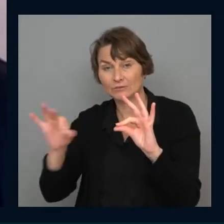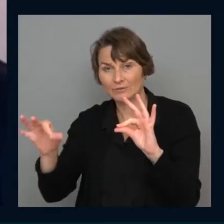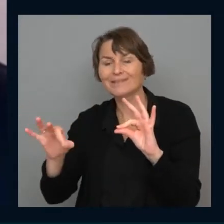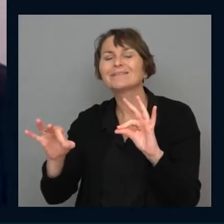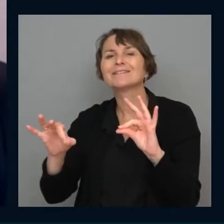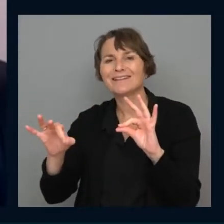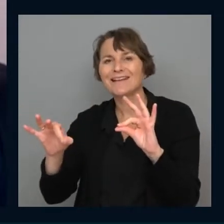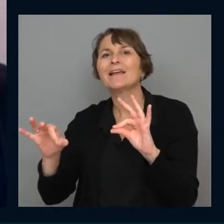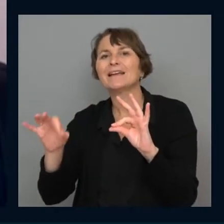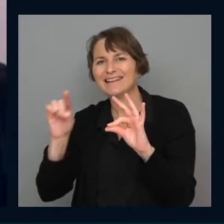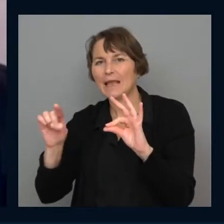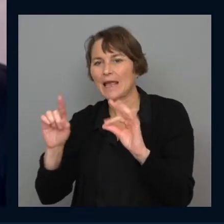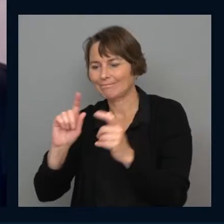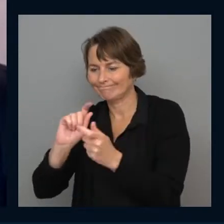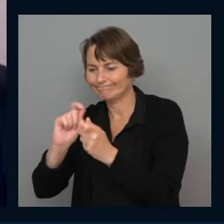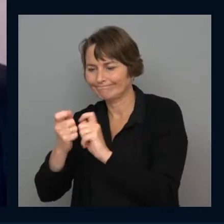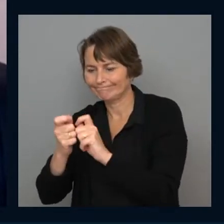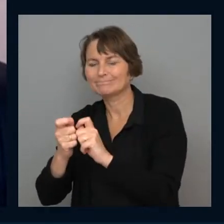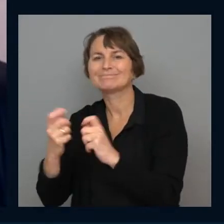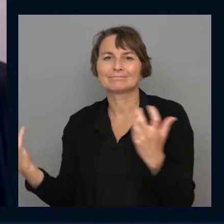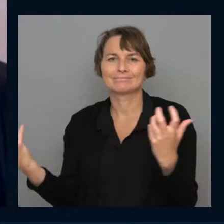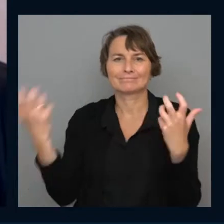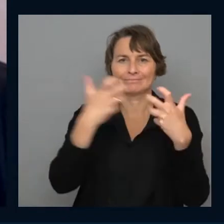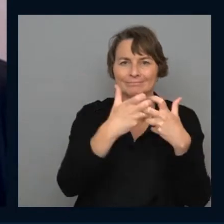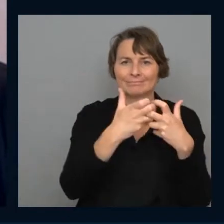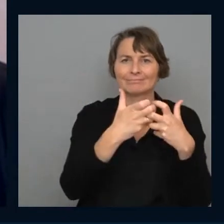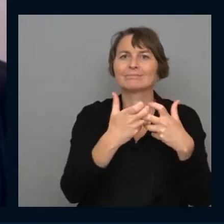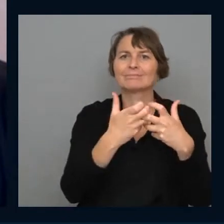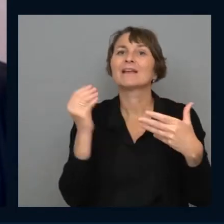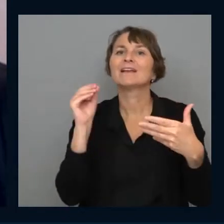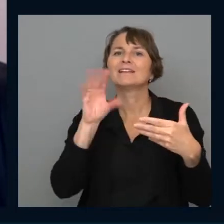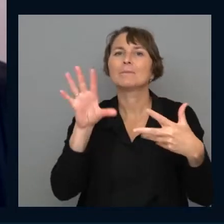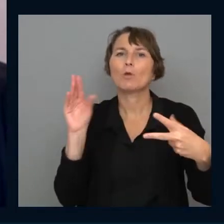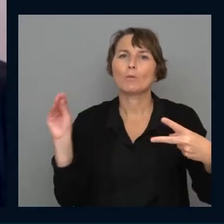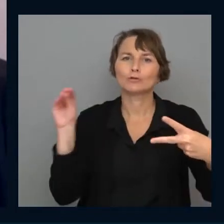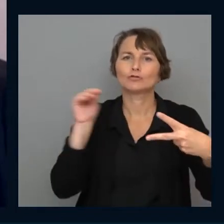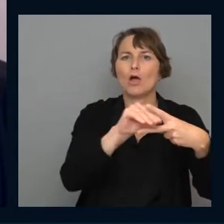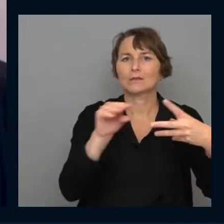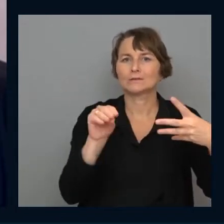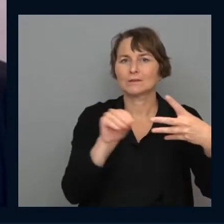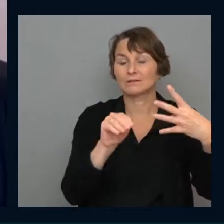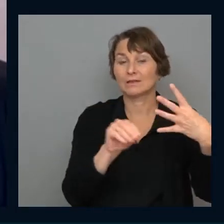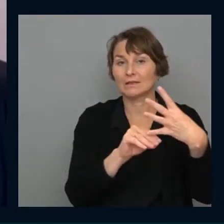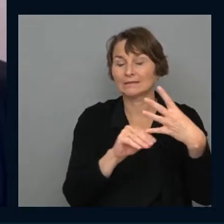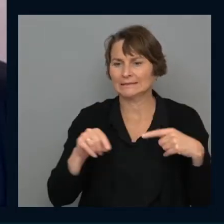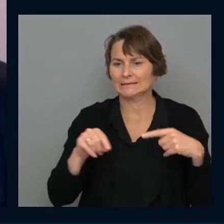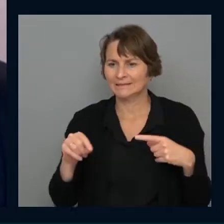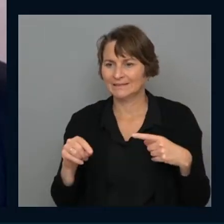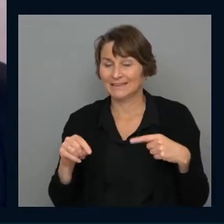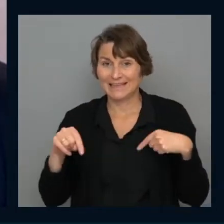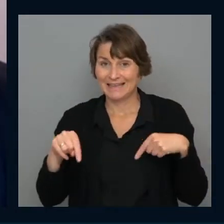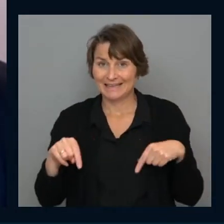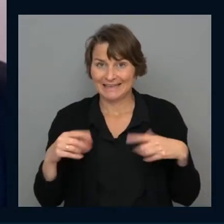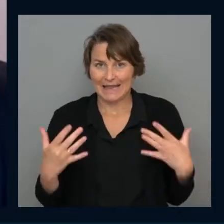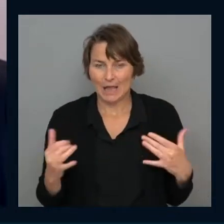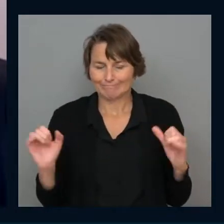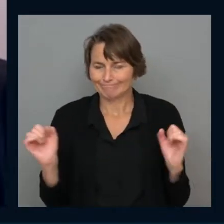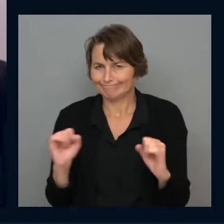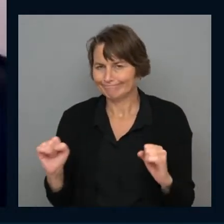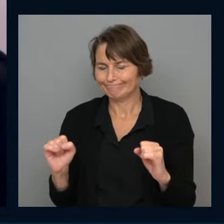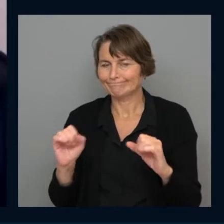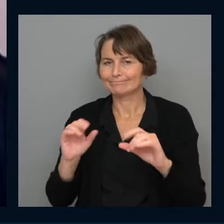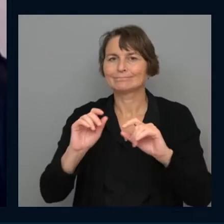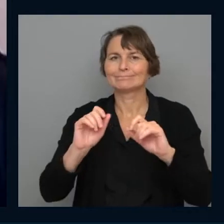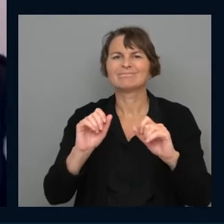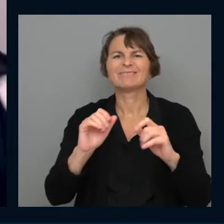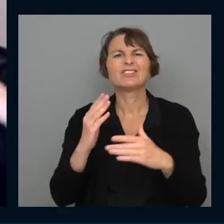slot. I didn't go into that. I don't think I'm able to share my screen at the moment, but there's a connection string capability